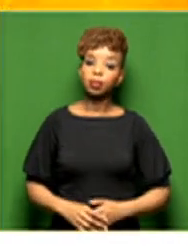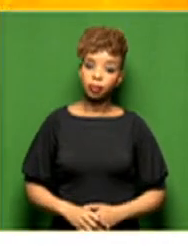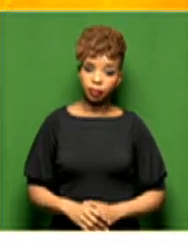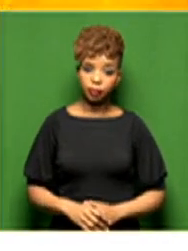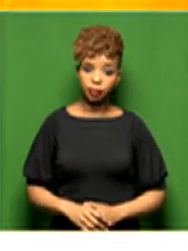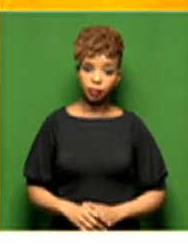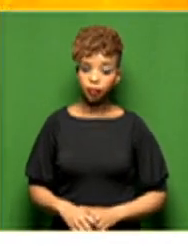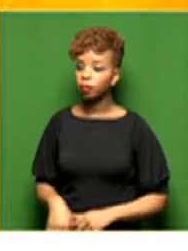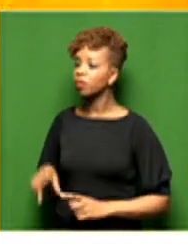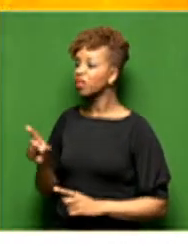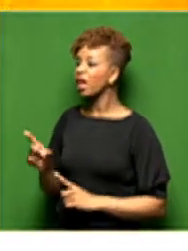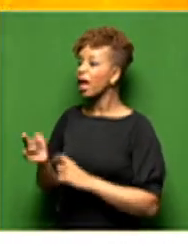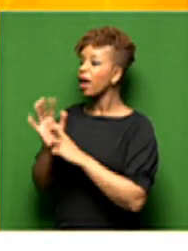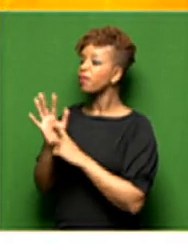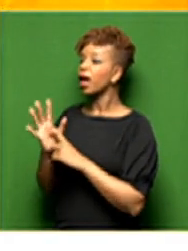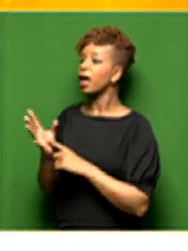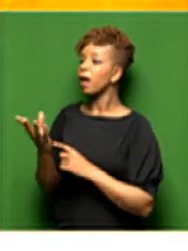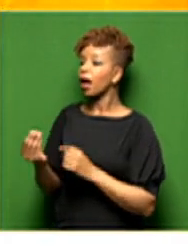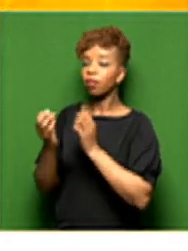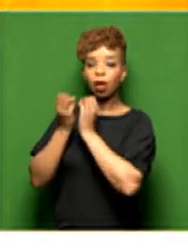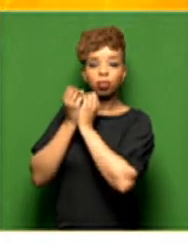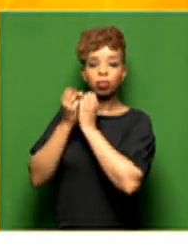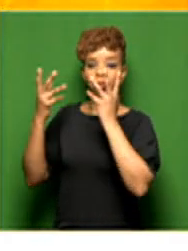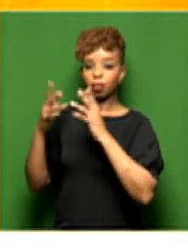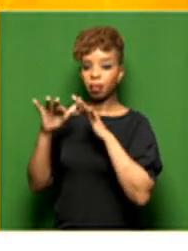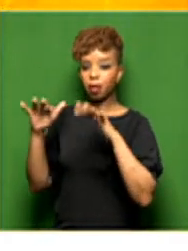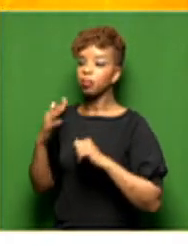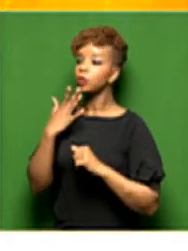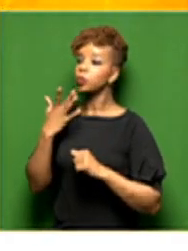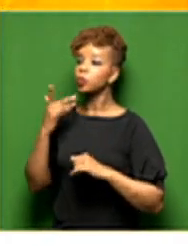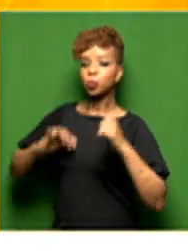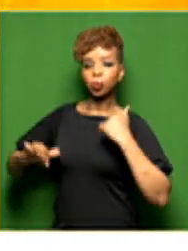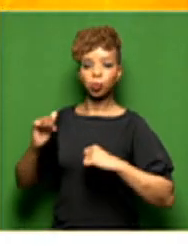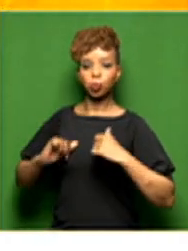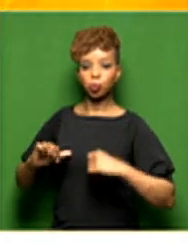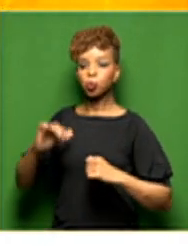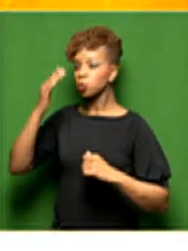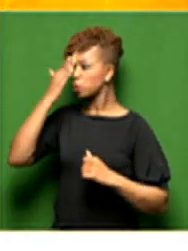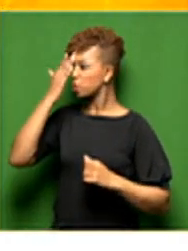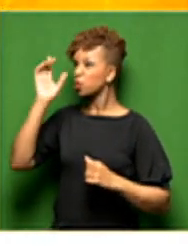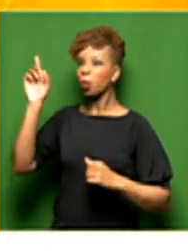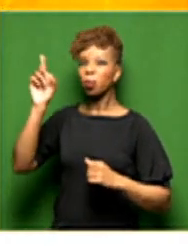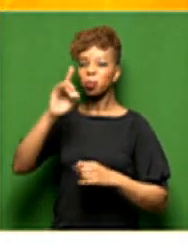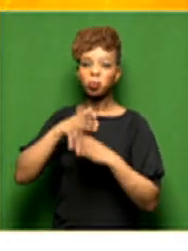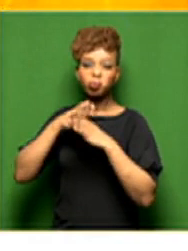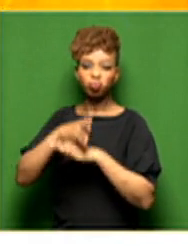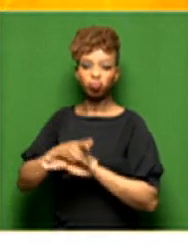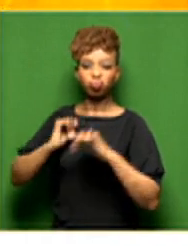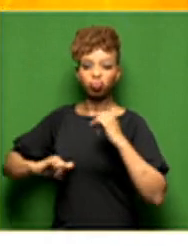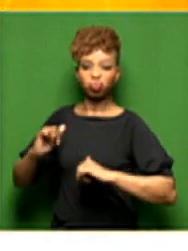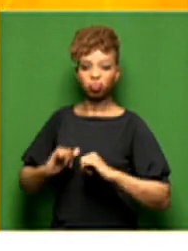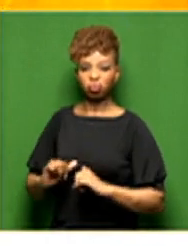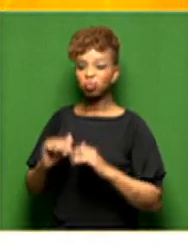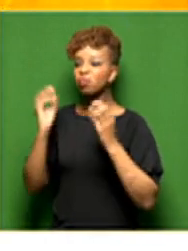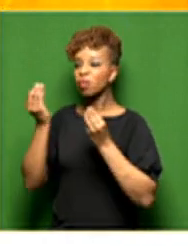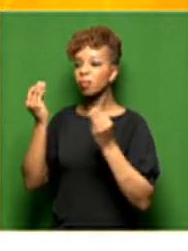I mean, the film stars quite a number of well-known and established artists. What does that tell you about the level of talent that,